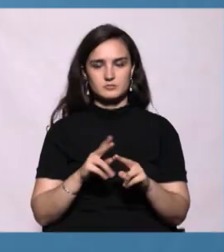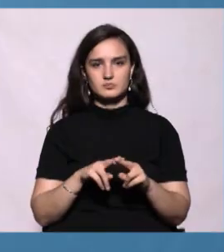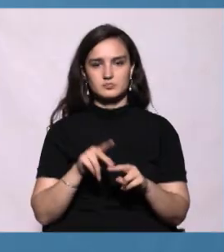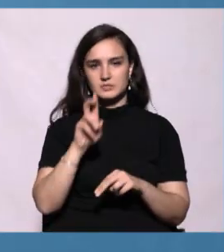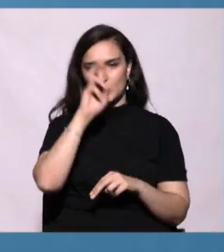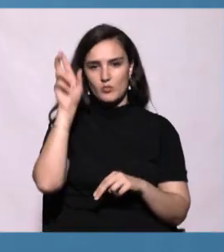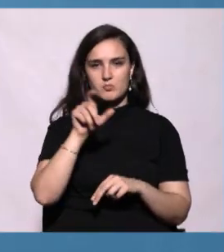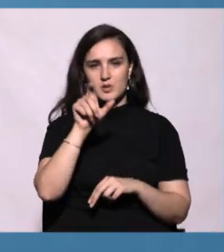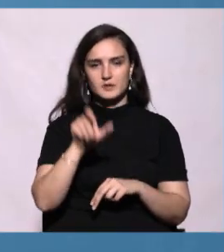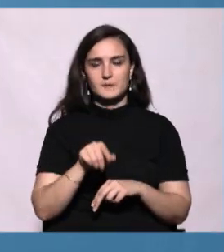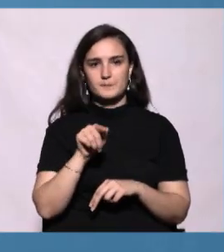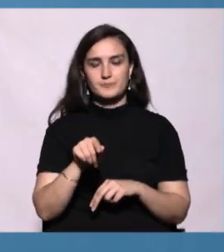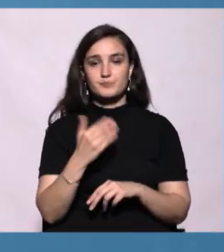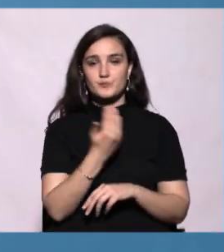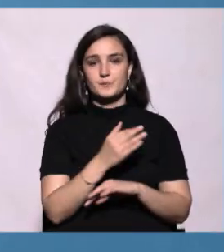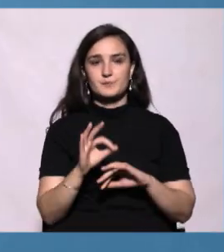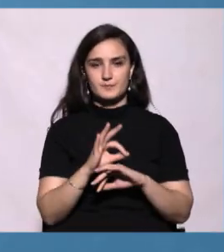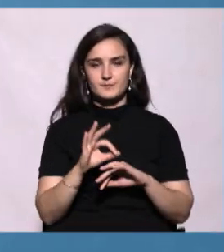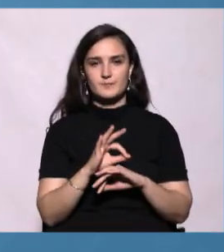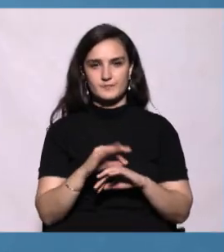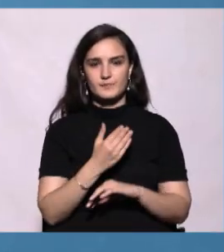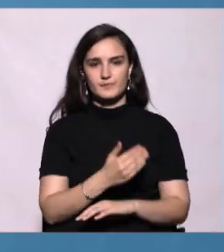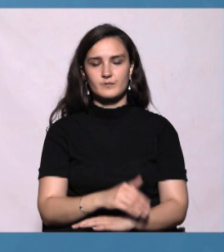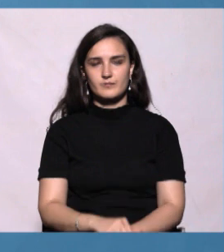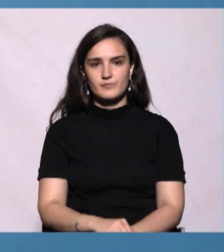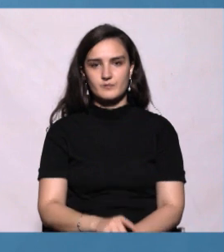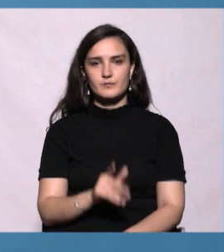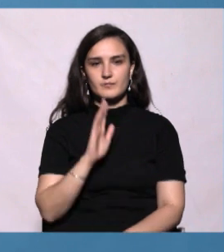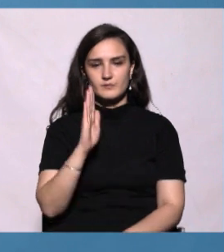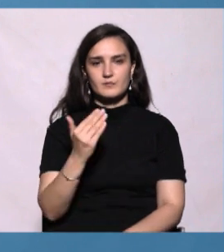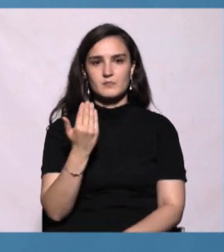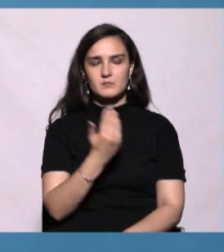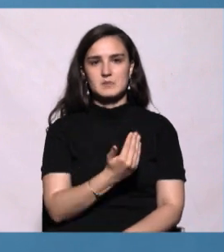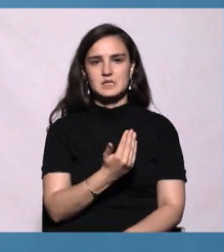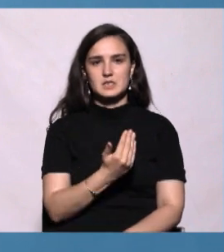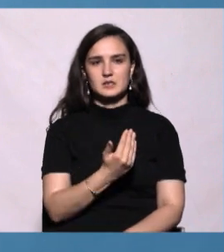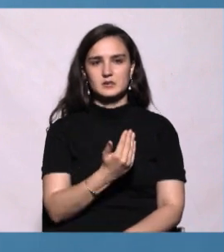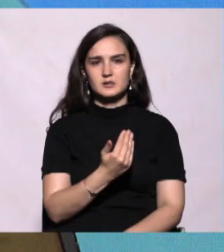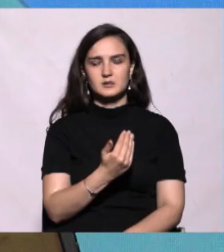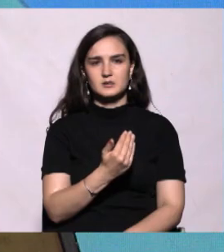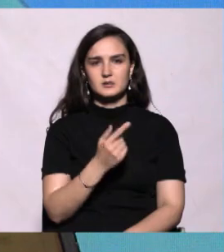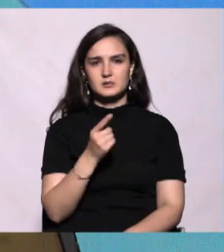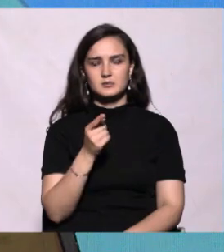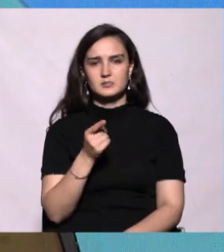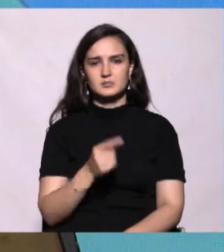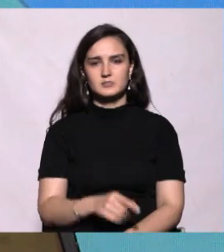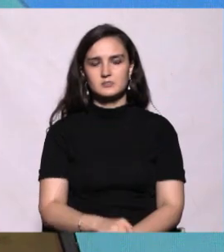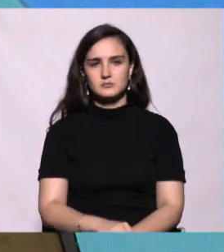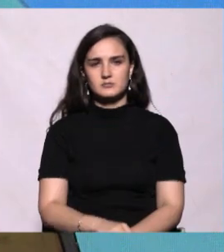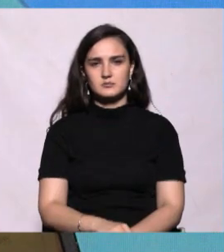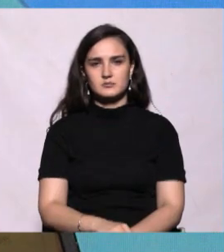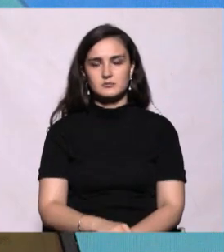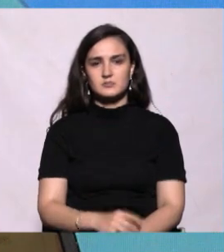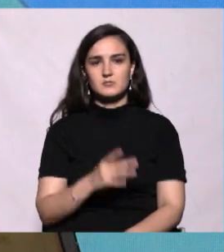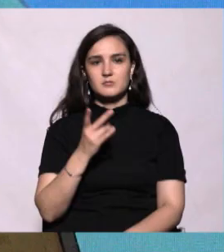Merlin warns Arthur that Guinevere will be his downfall, so she will bring him down somehow. But the